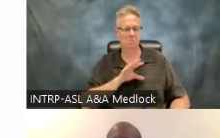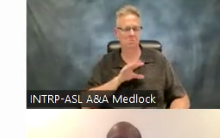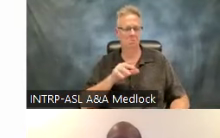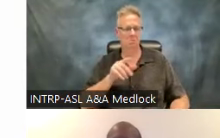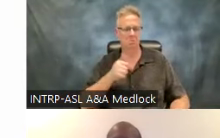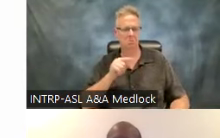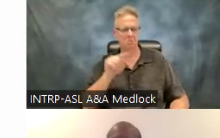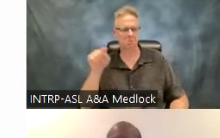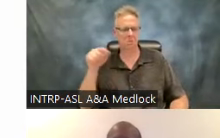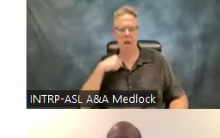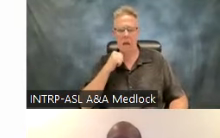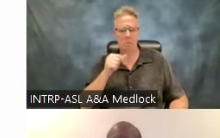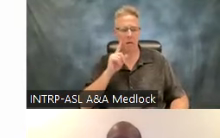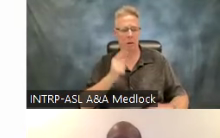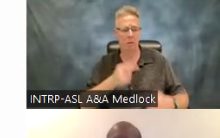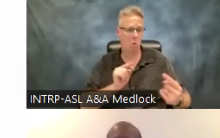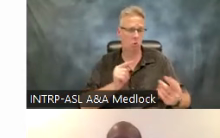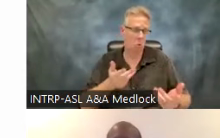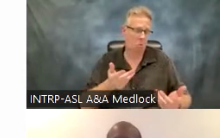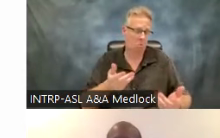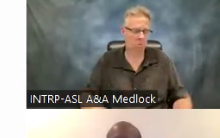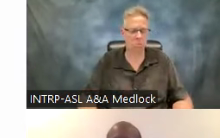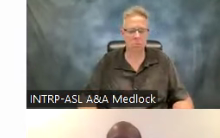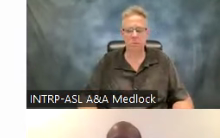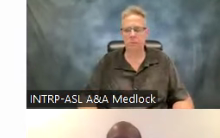Yeah, thank you.